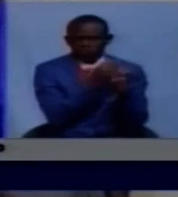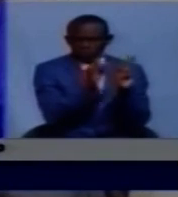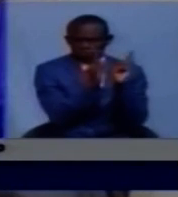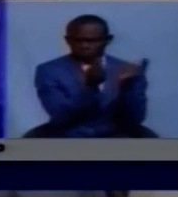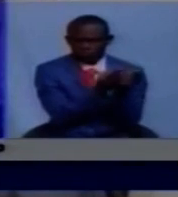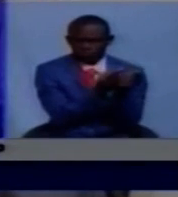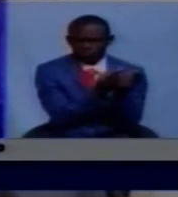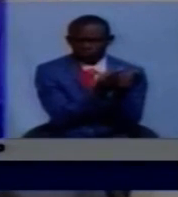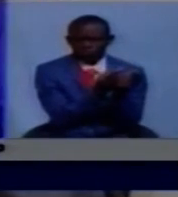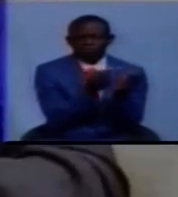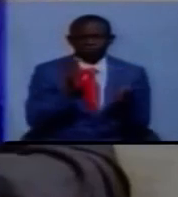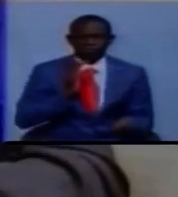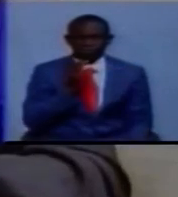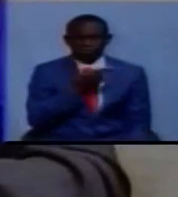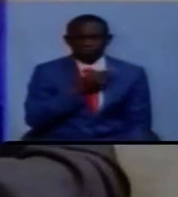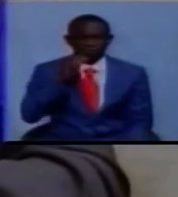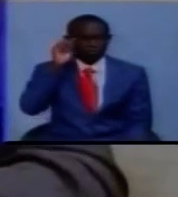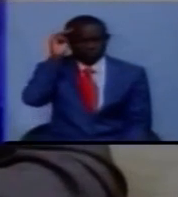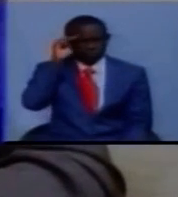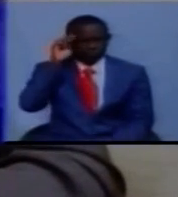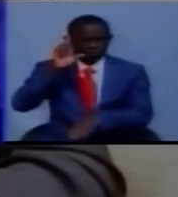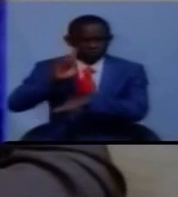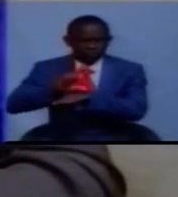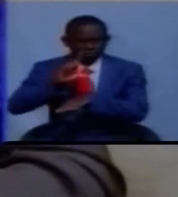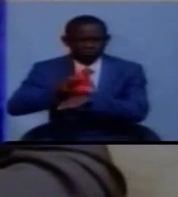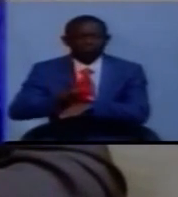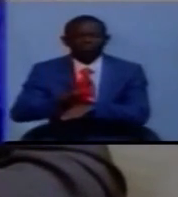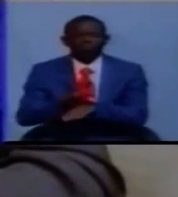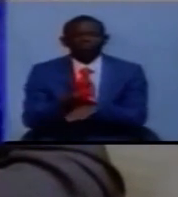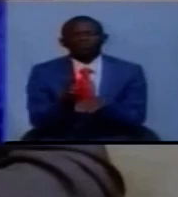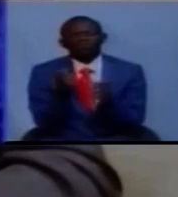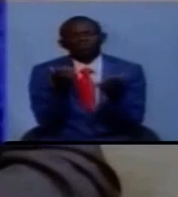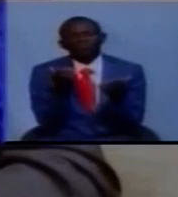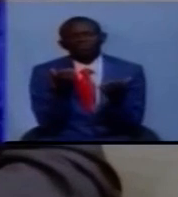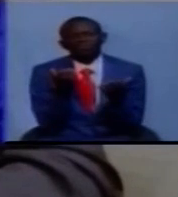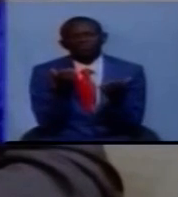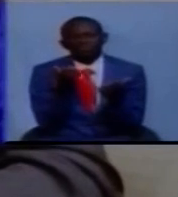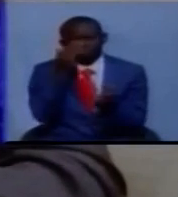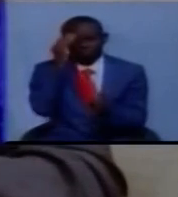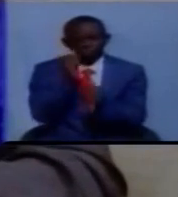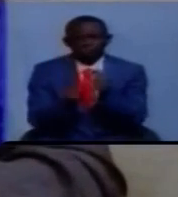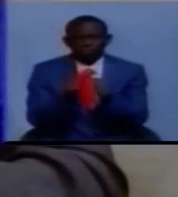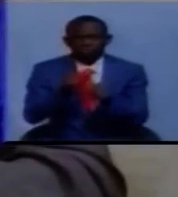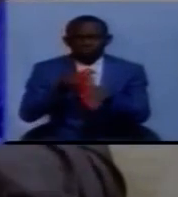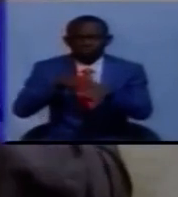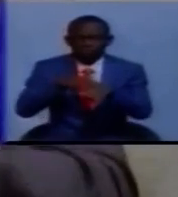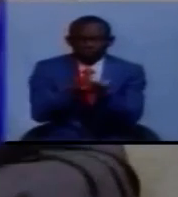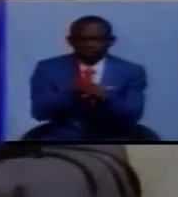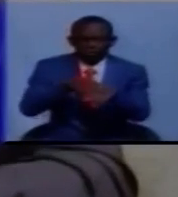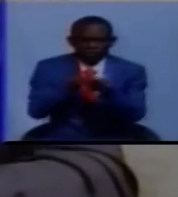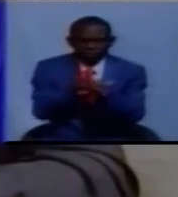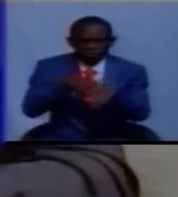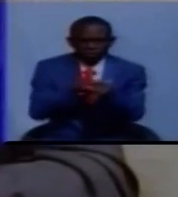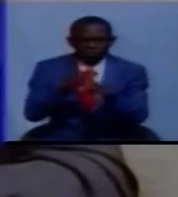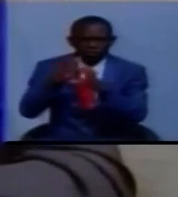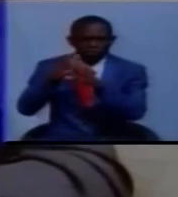Because they were mixing issues which have, the tanker drivers are employed by the